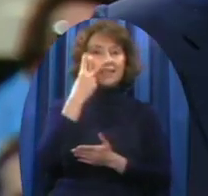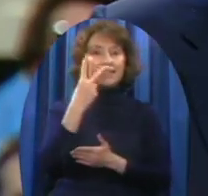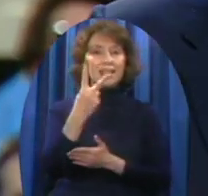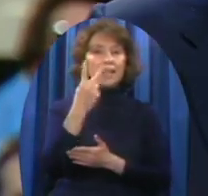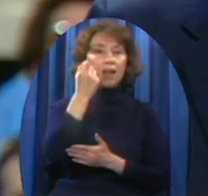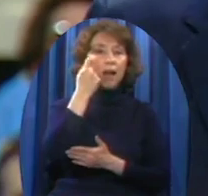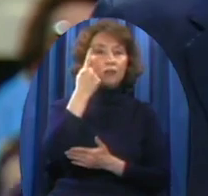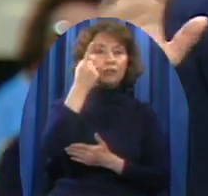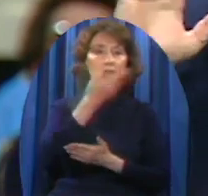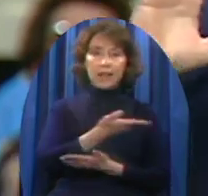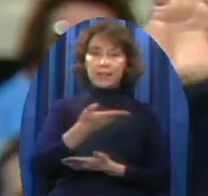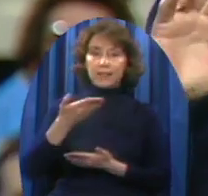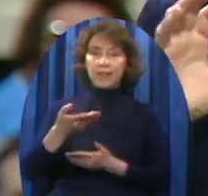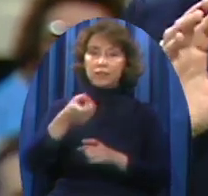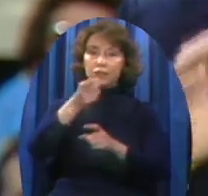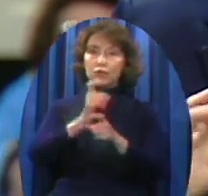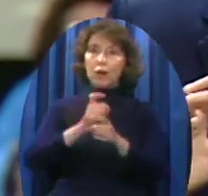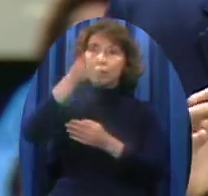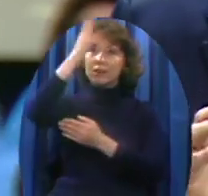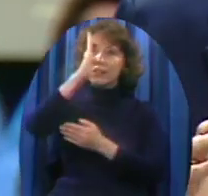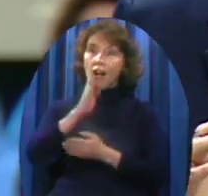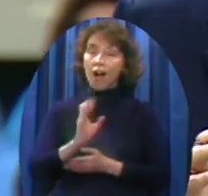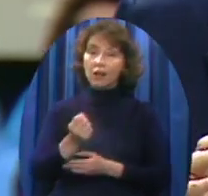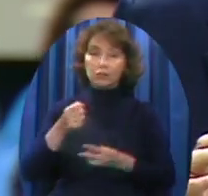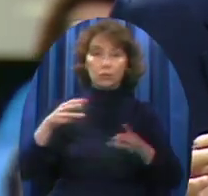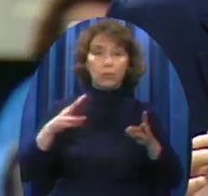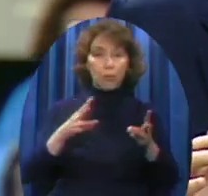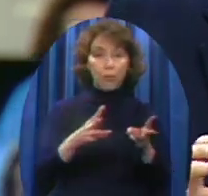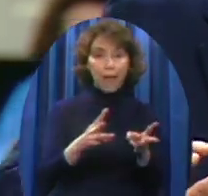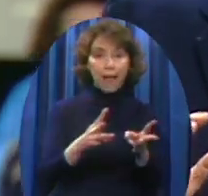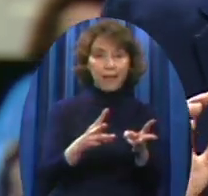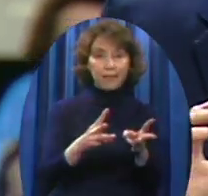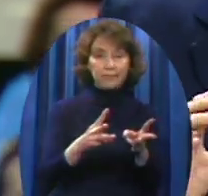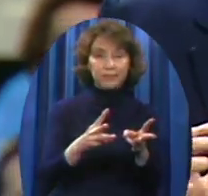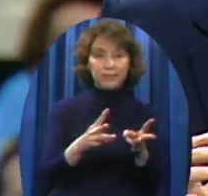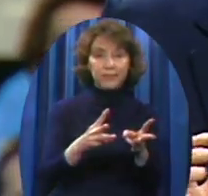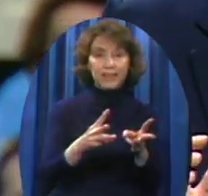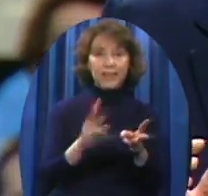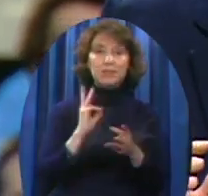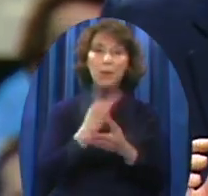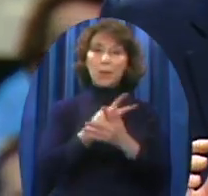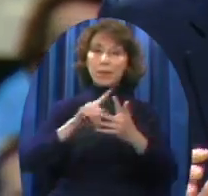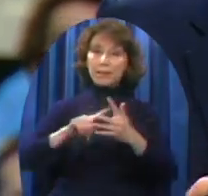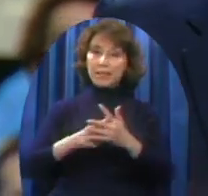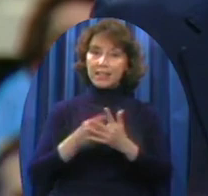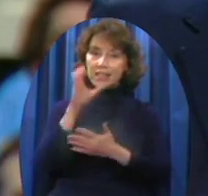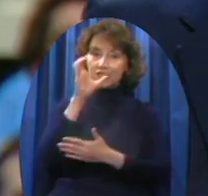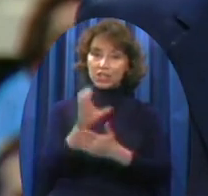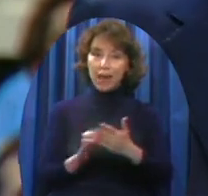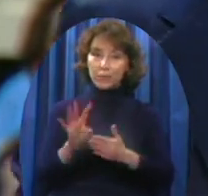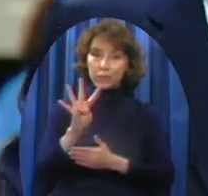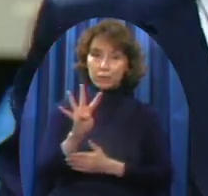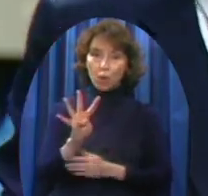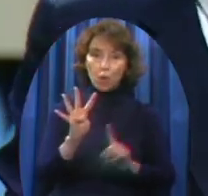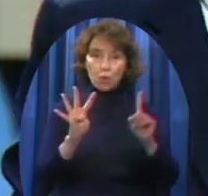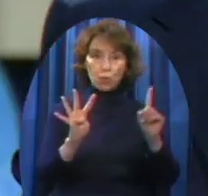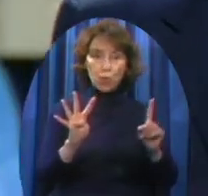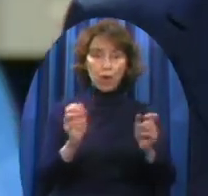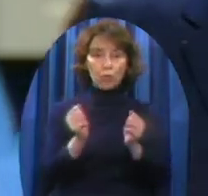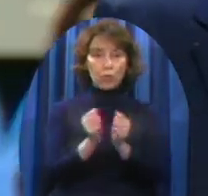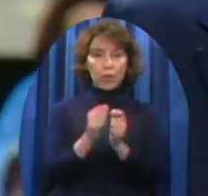point of view, seeing things from God's perspective. So we begin chapter 4, verse 1, with these